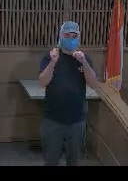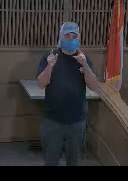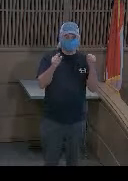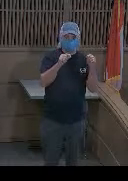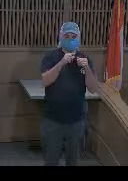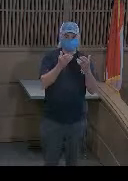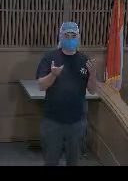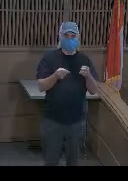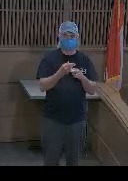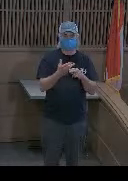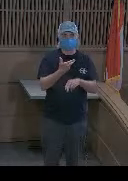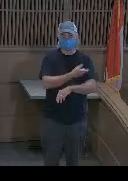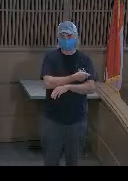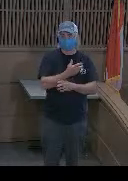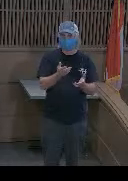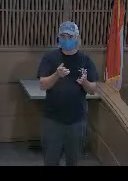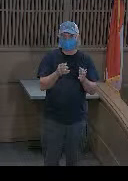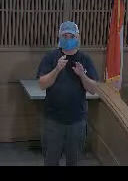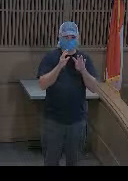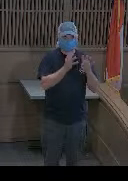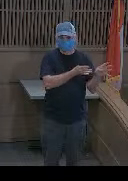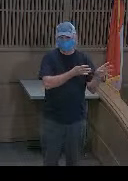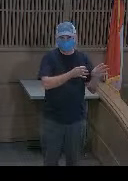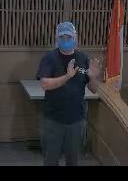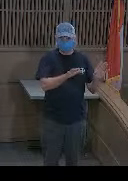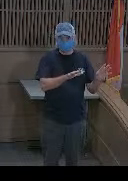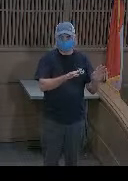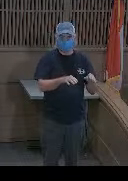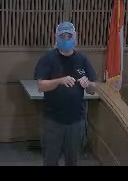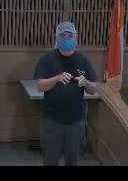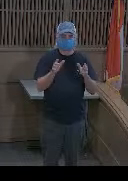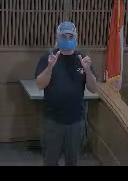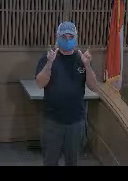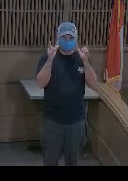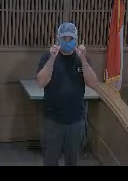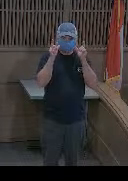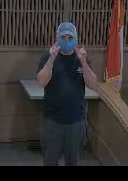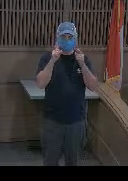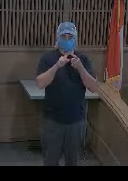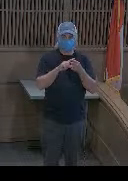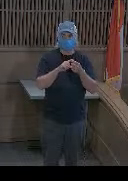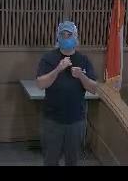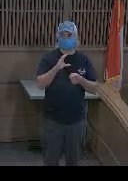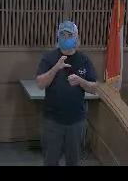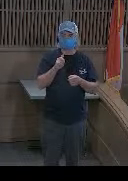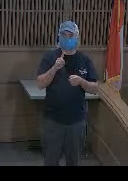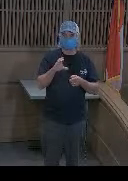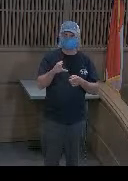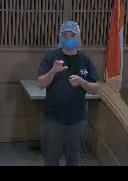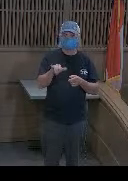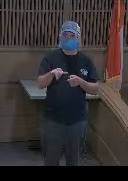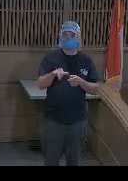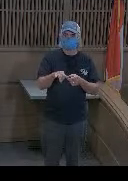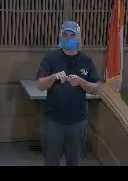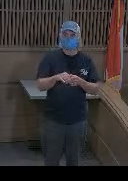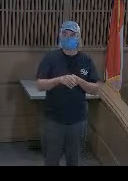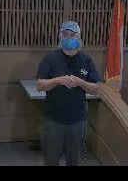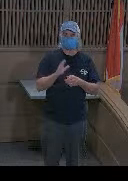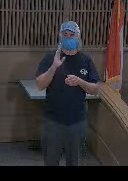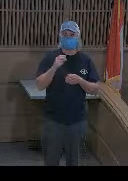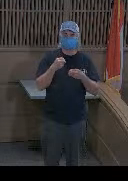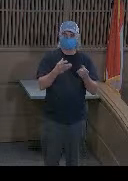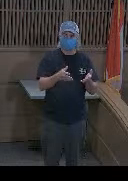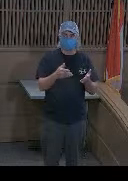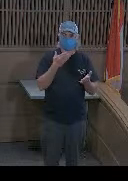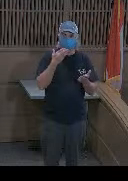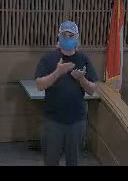can contact the Albany Emergency Management Office, the EOC. Information is available to get you good,